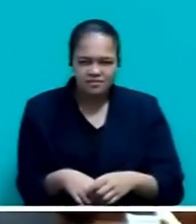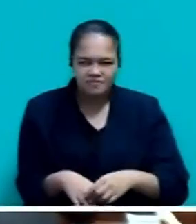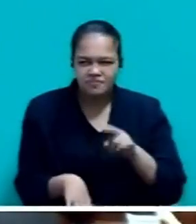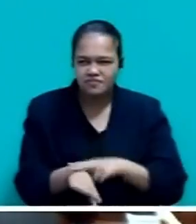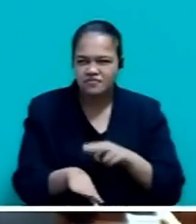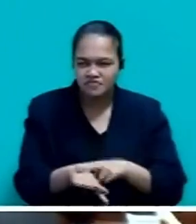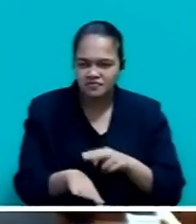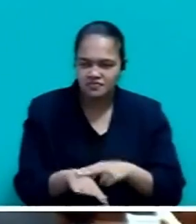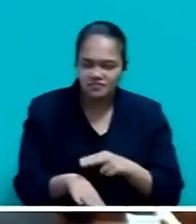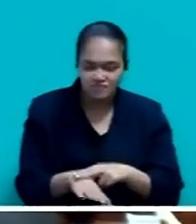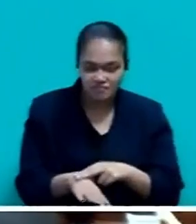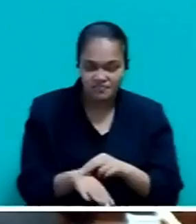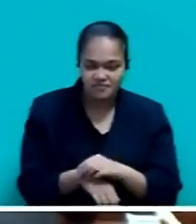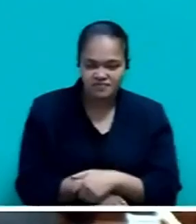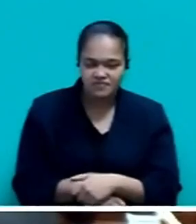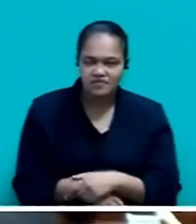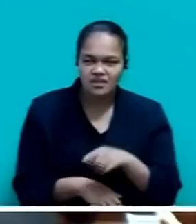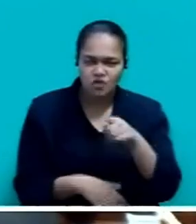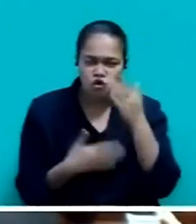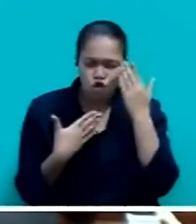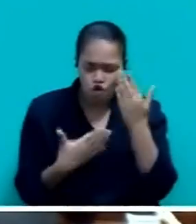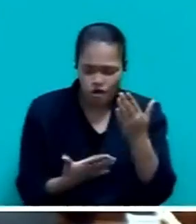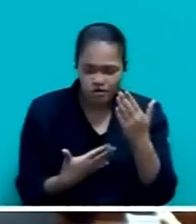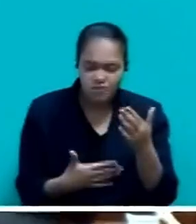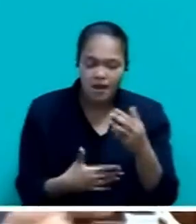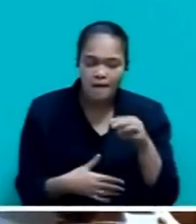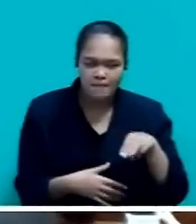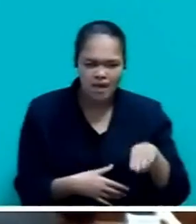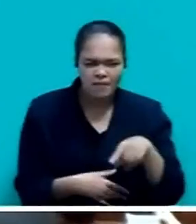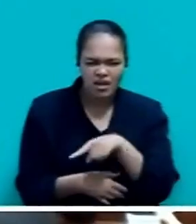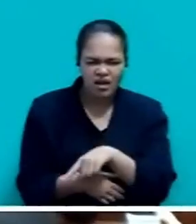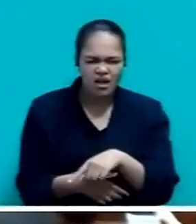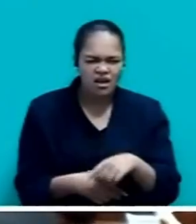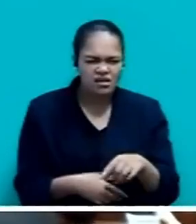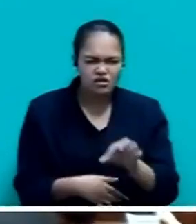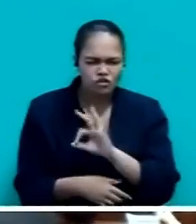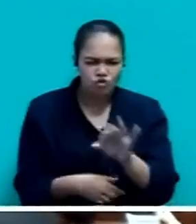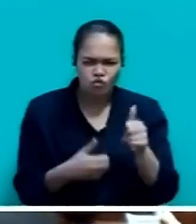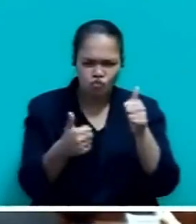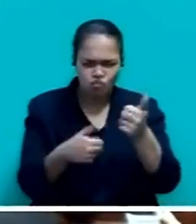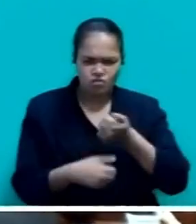His honourable member is just, is displaying uncouth behaviour in Parliament.